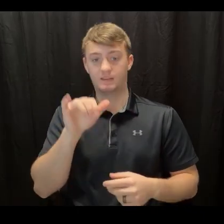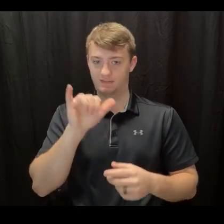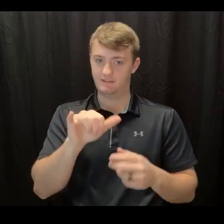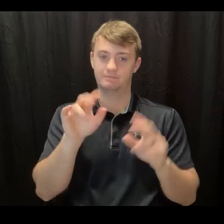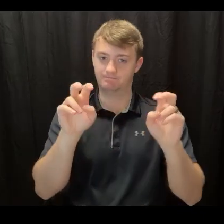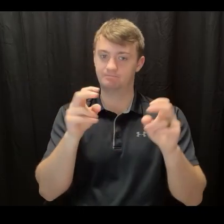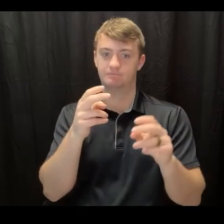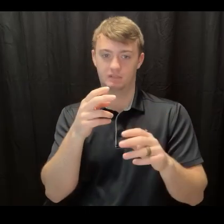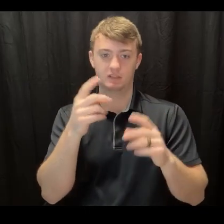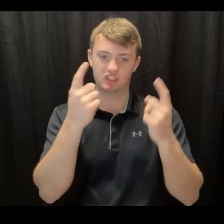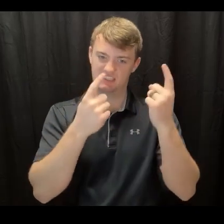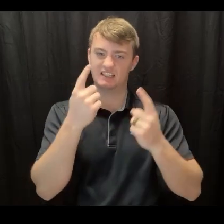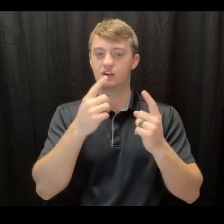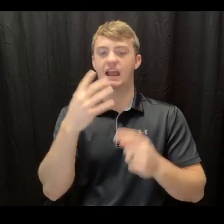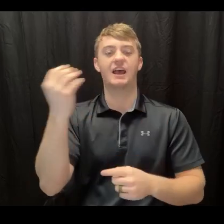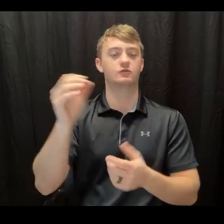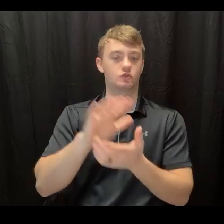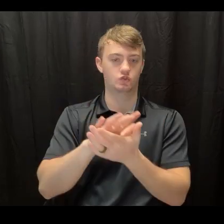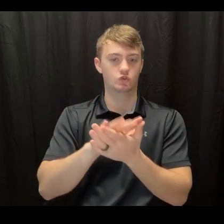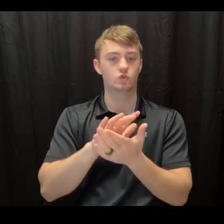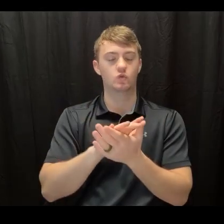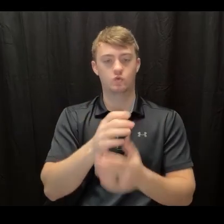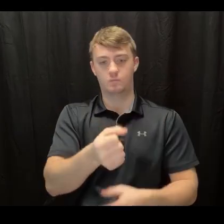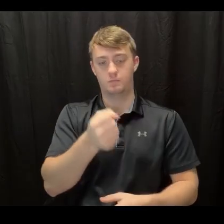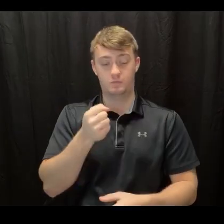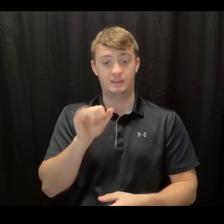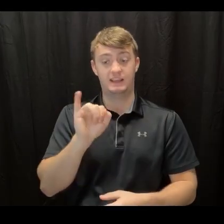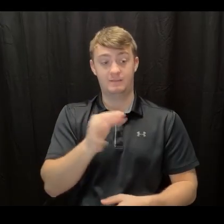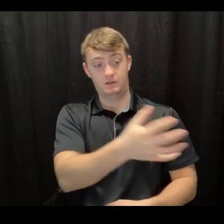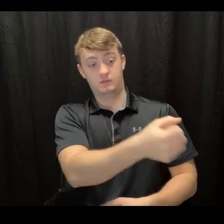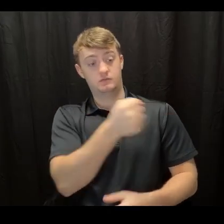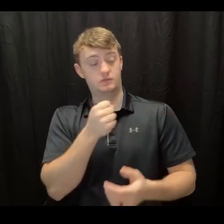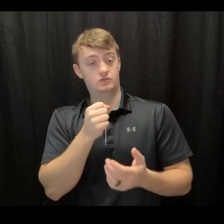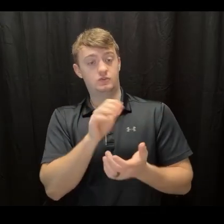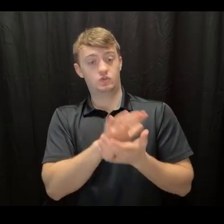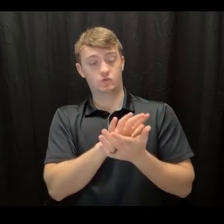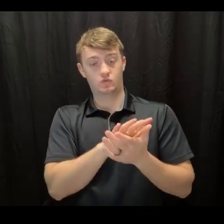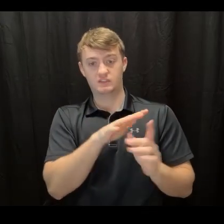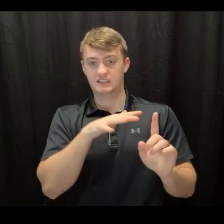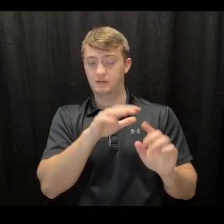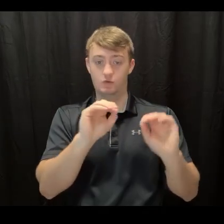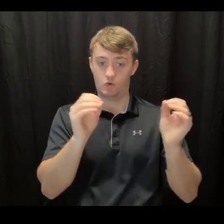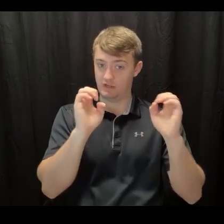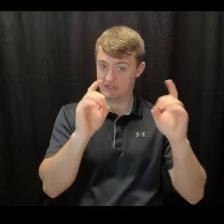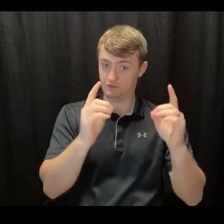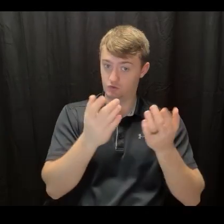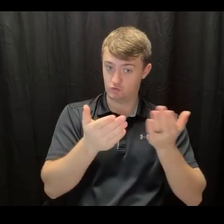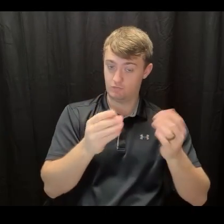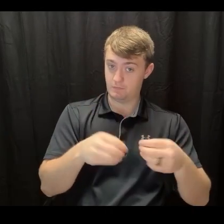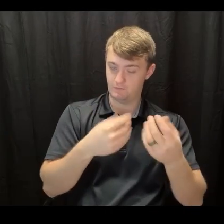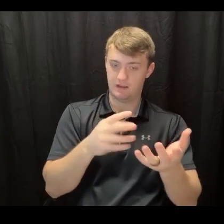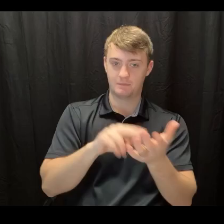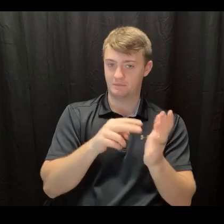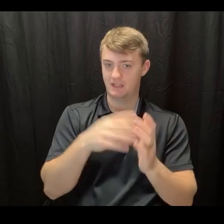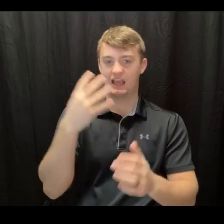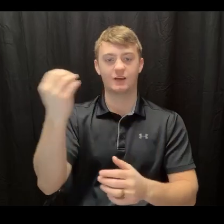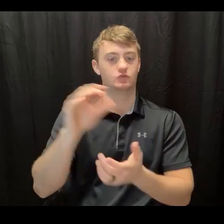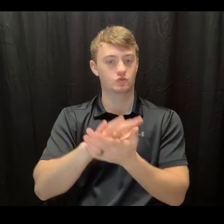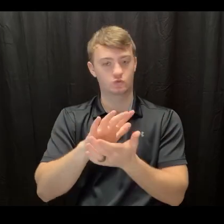This is considered an out-of-school removal. If the student is removed from the school setting and no educational services are provided, this would be